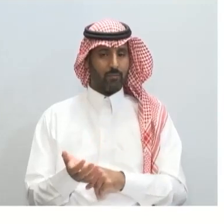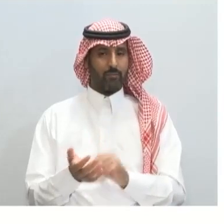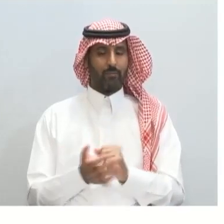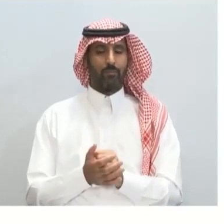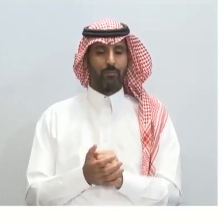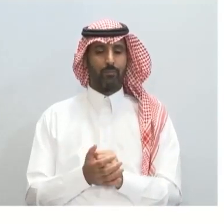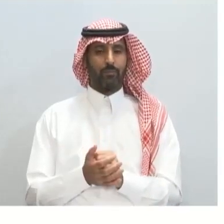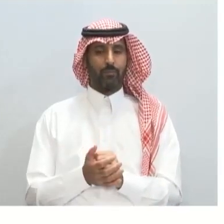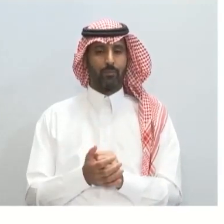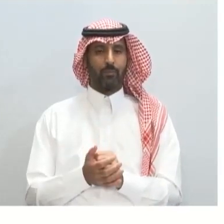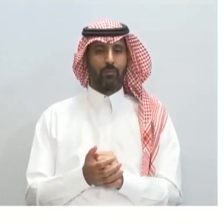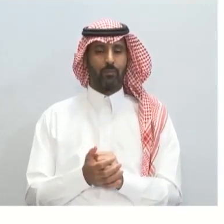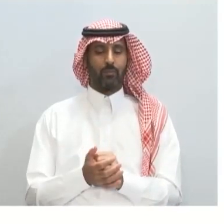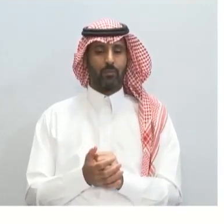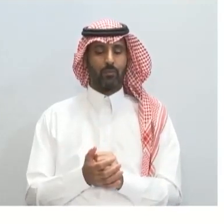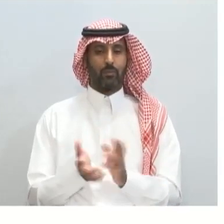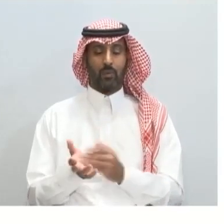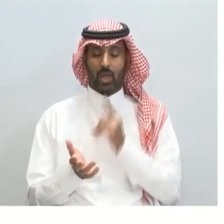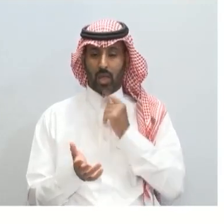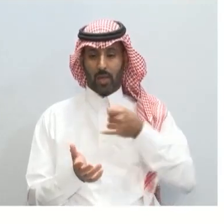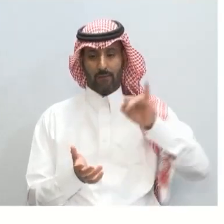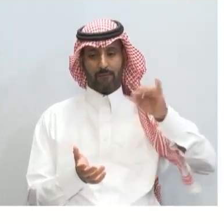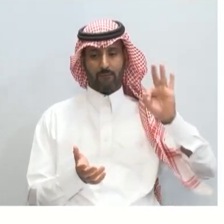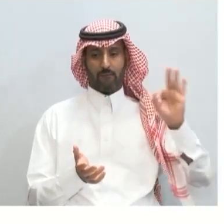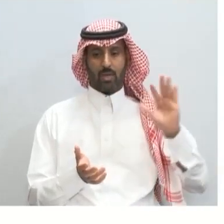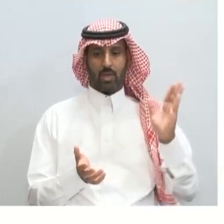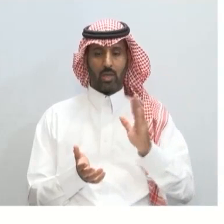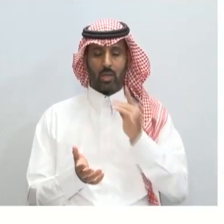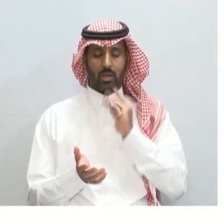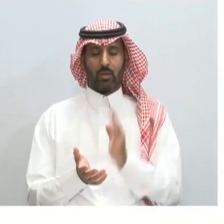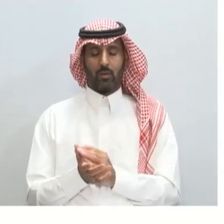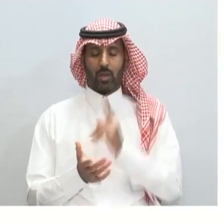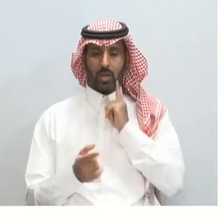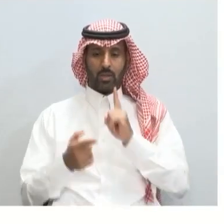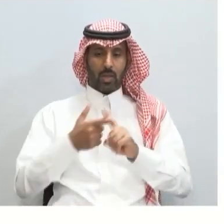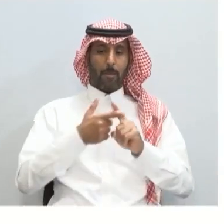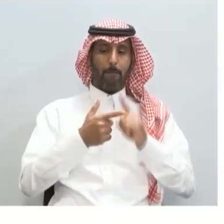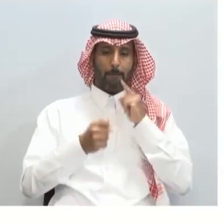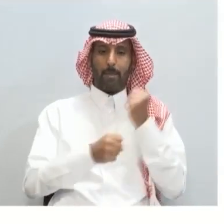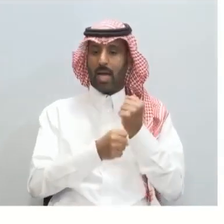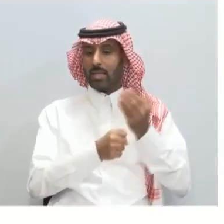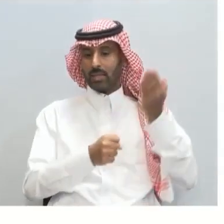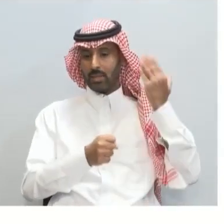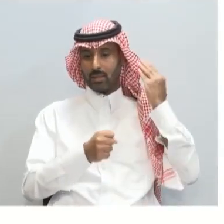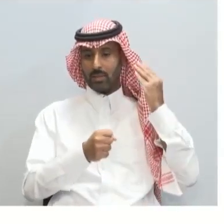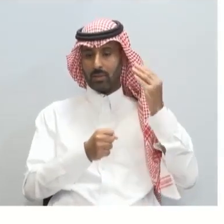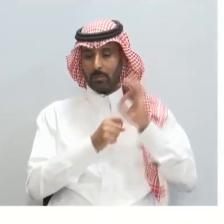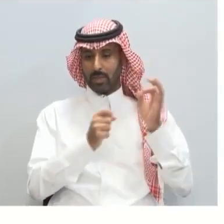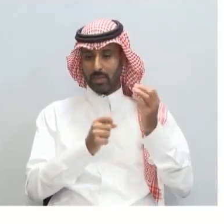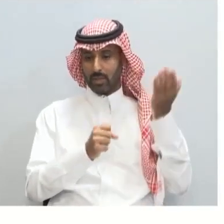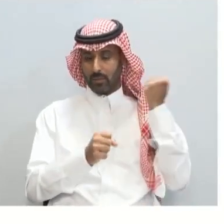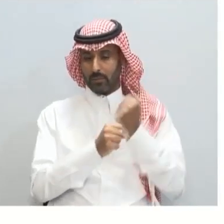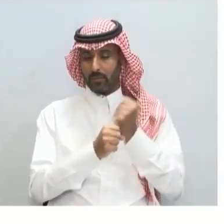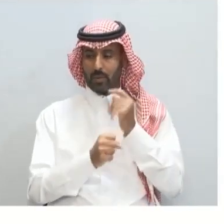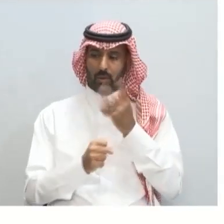real we we can use as if and as though plus a past or past perfect verb